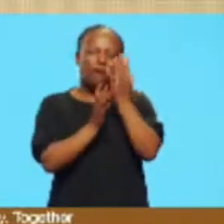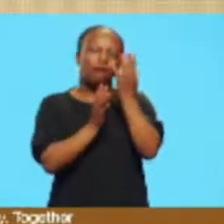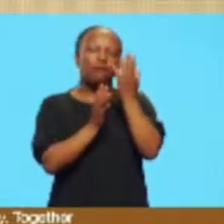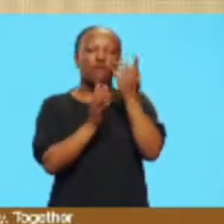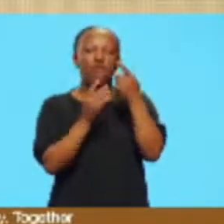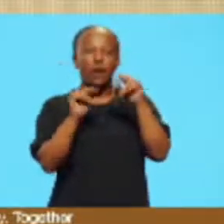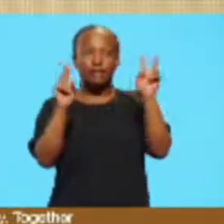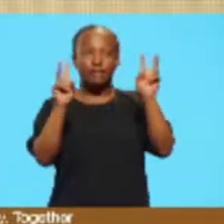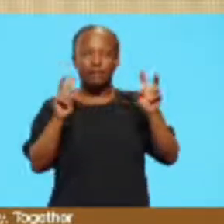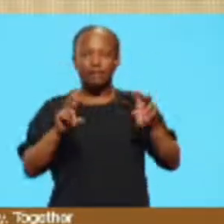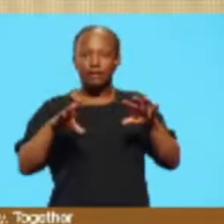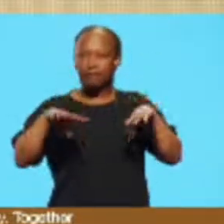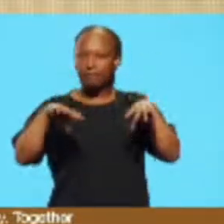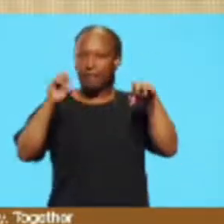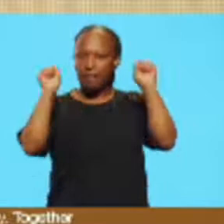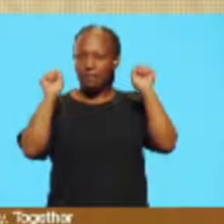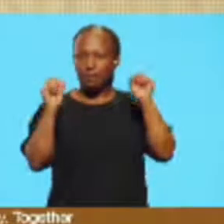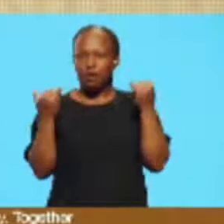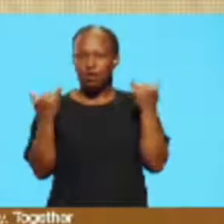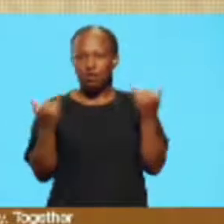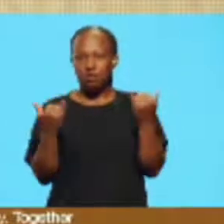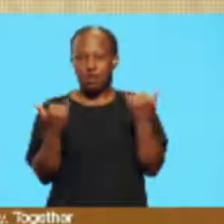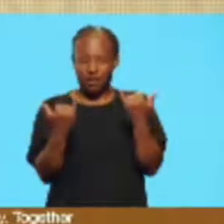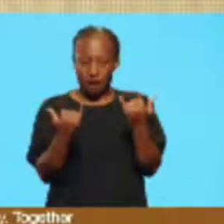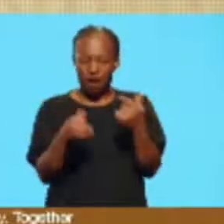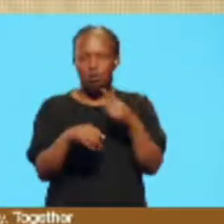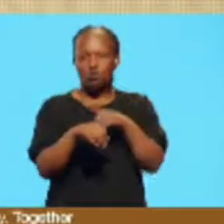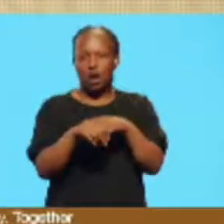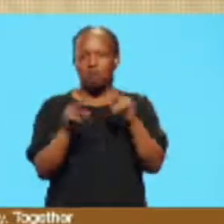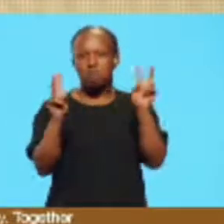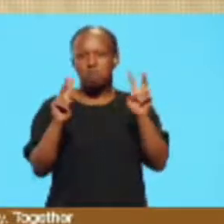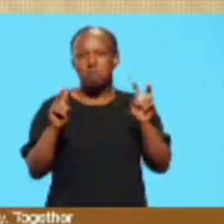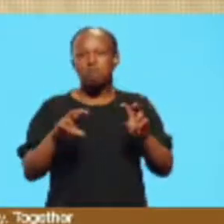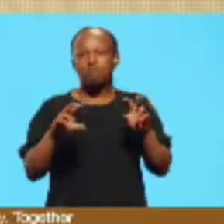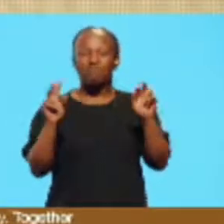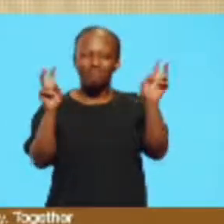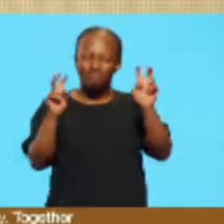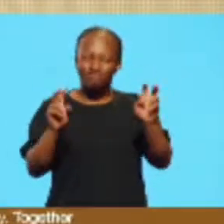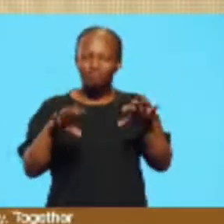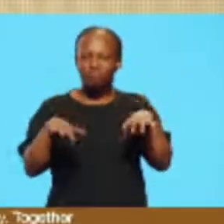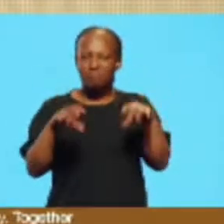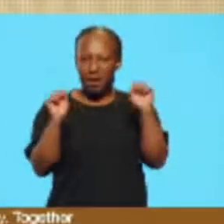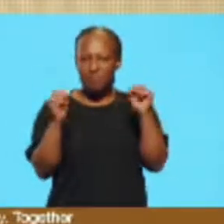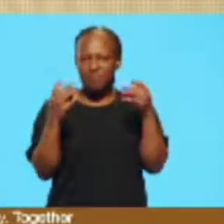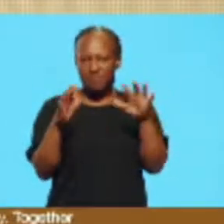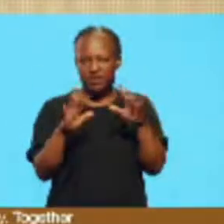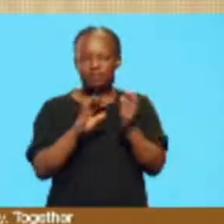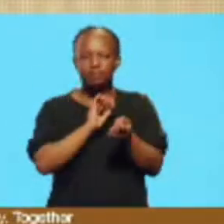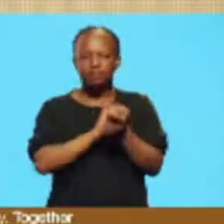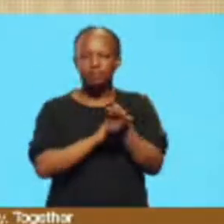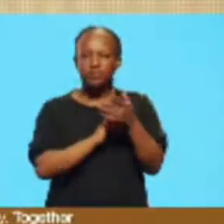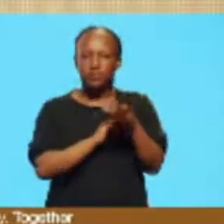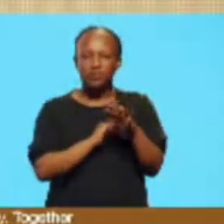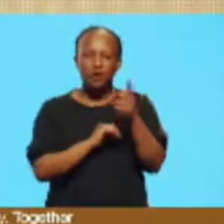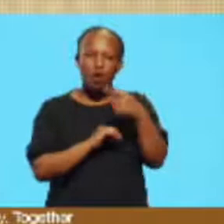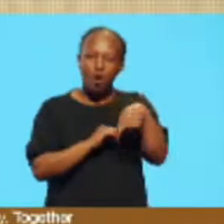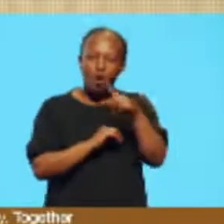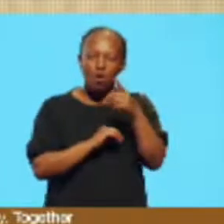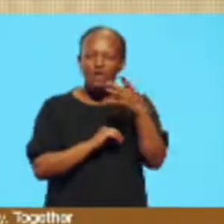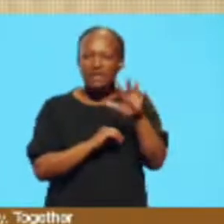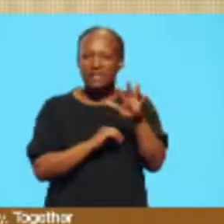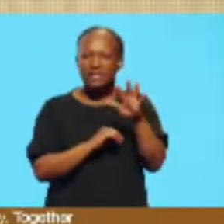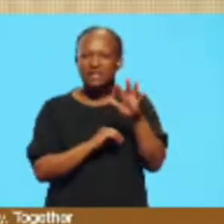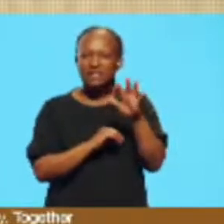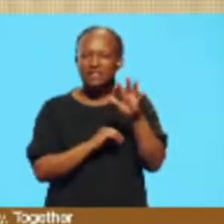shedding. So we are in that particular space, and I'm sure all of us, you've been shouting and screaming at